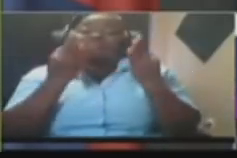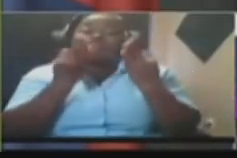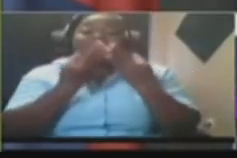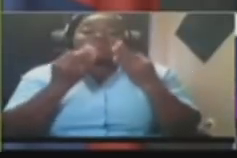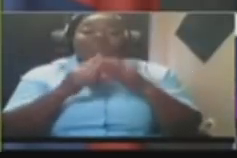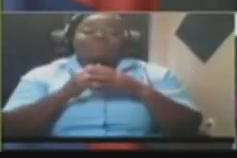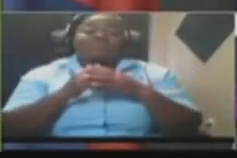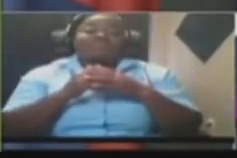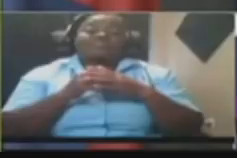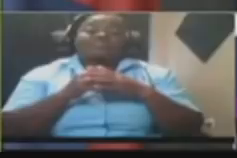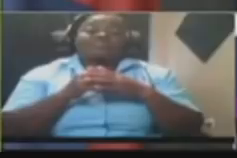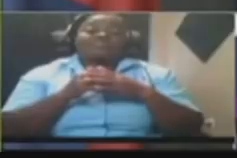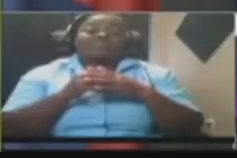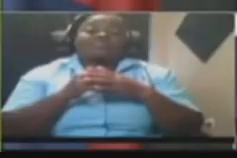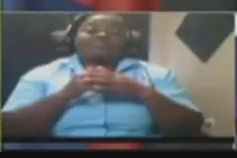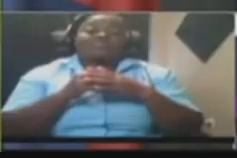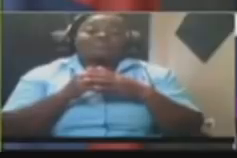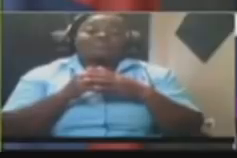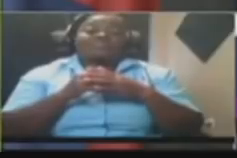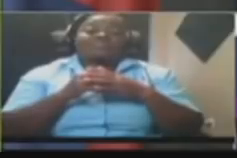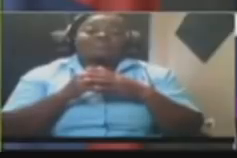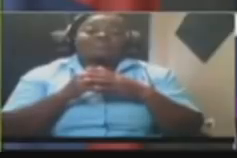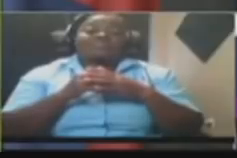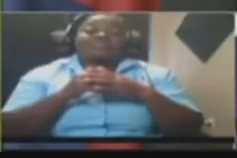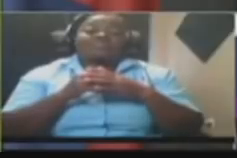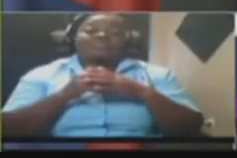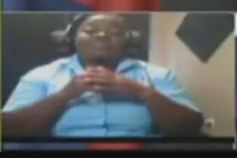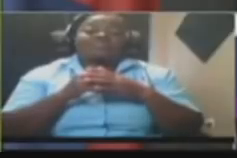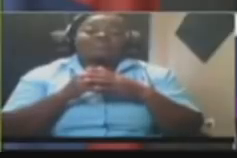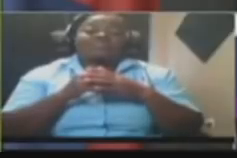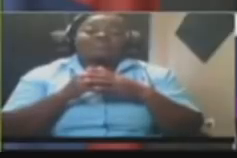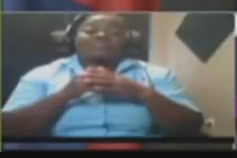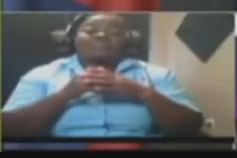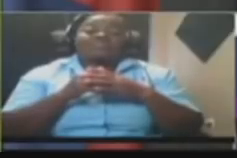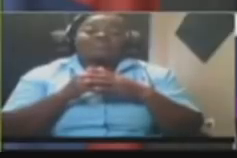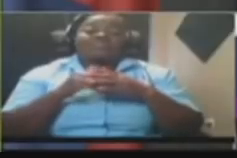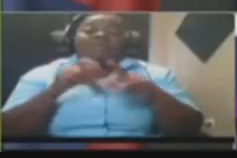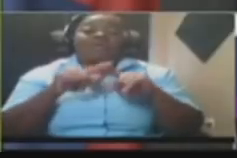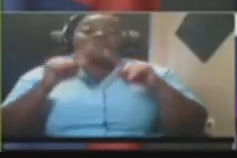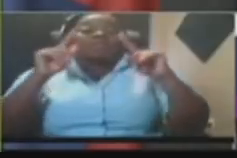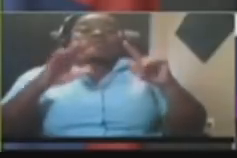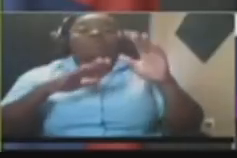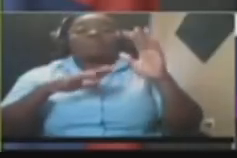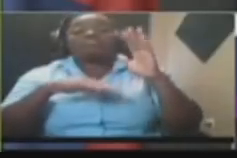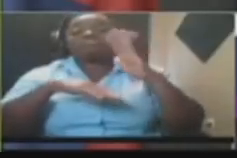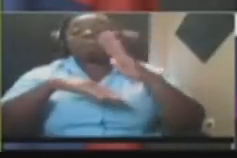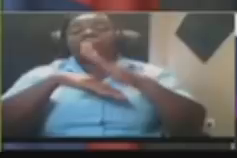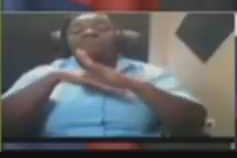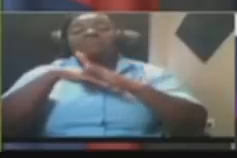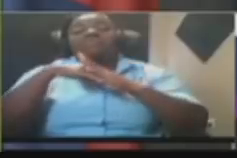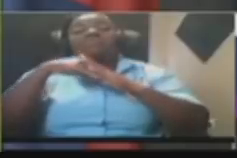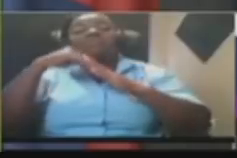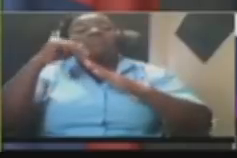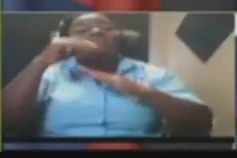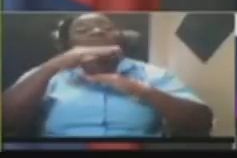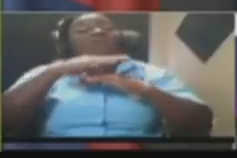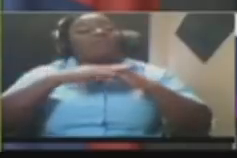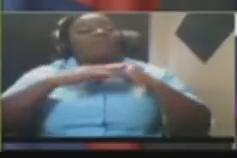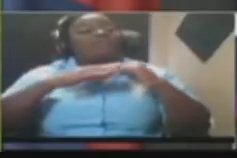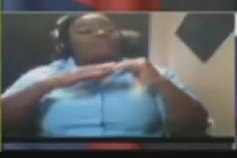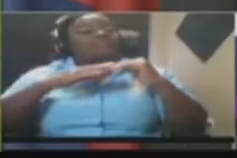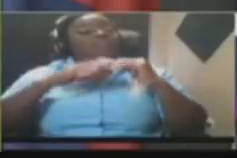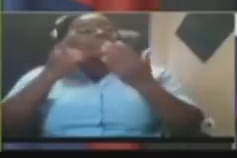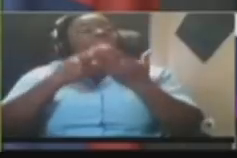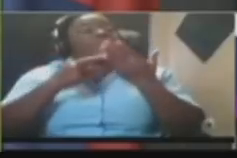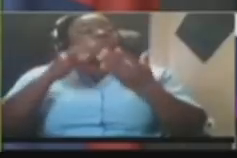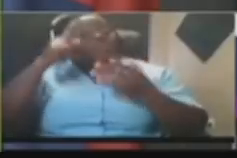what we can comfort ourselves in is that it could easily be a whole lot worse,